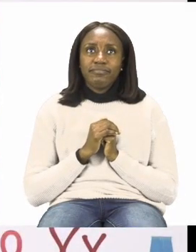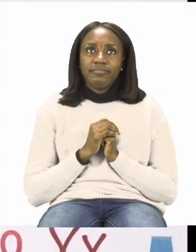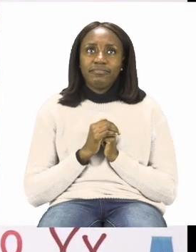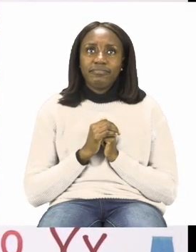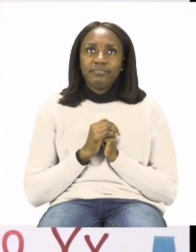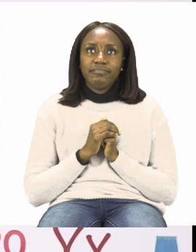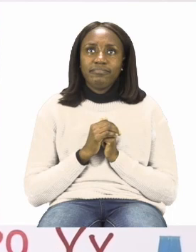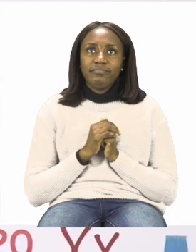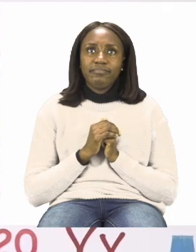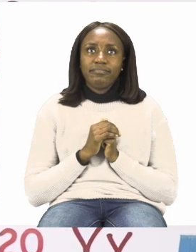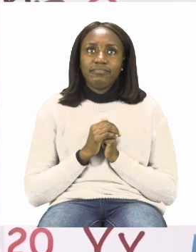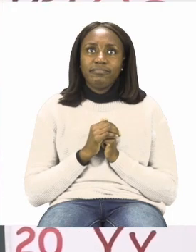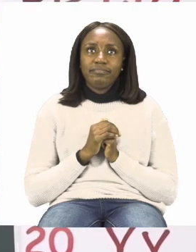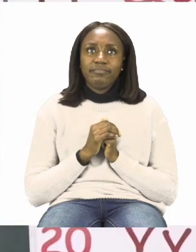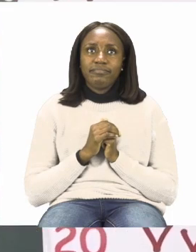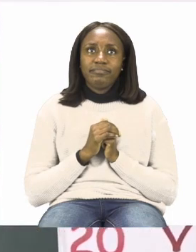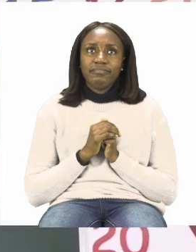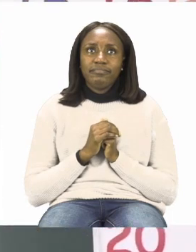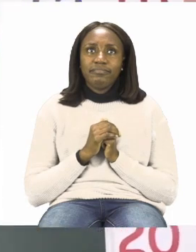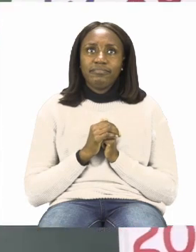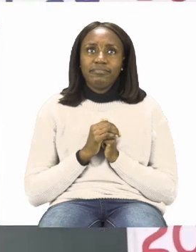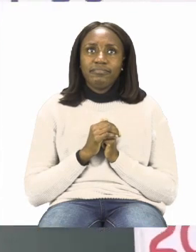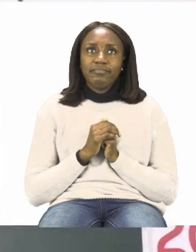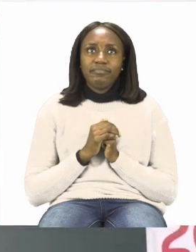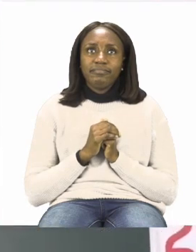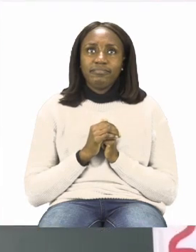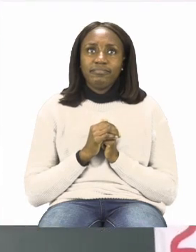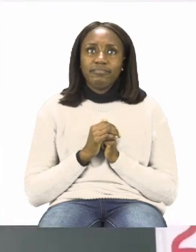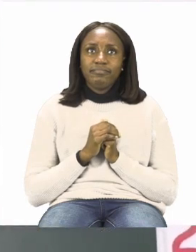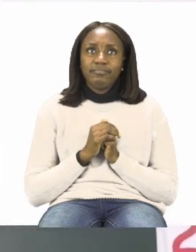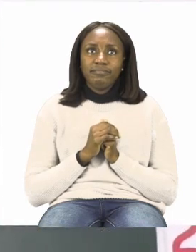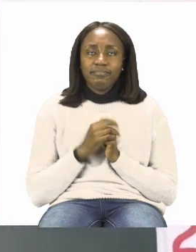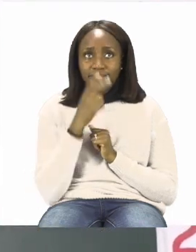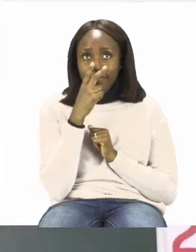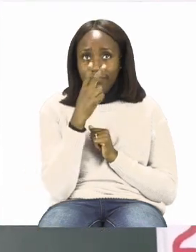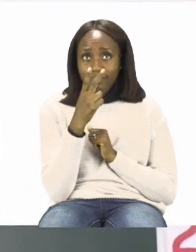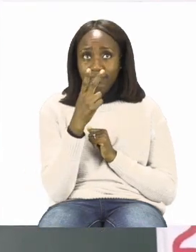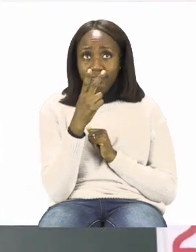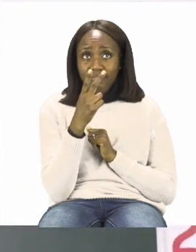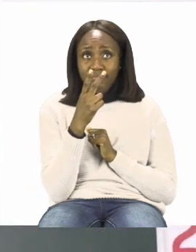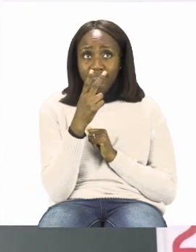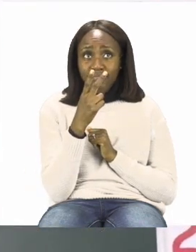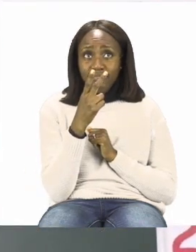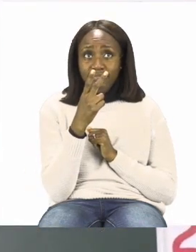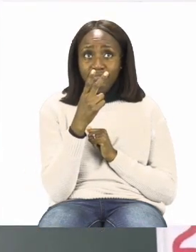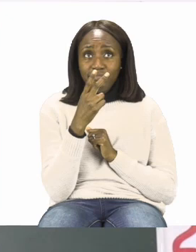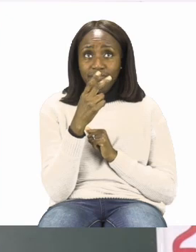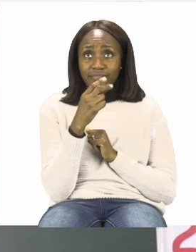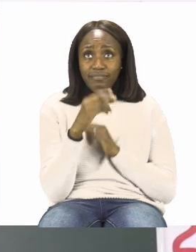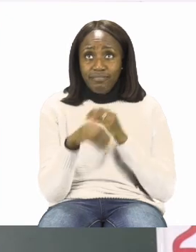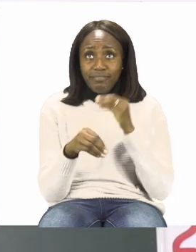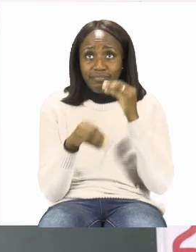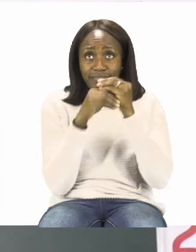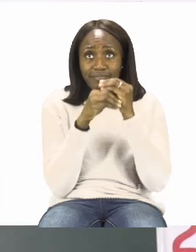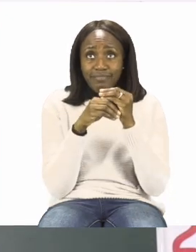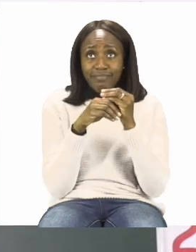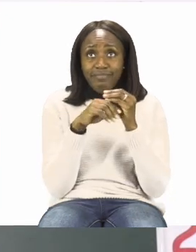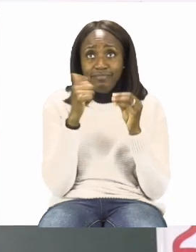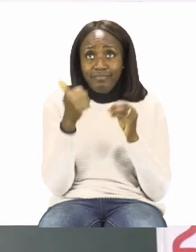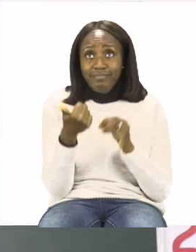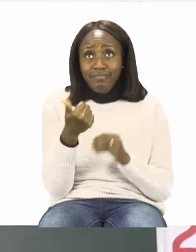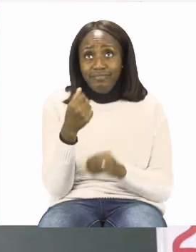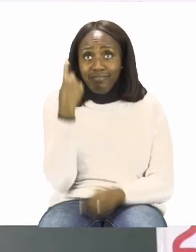matching. If you see here, you would see that I have added another